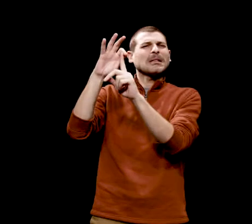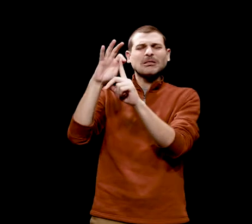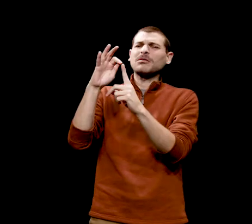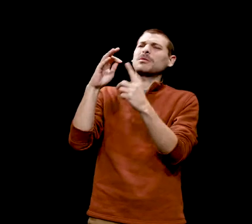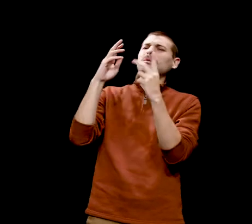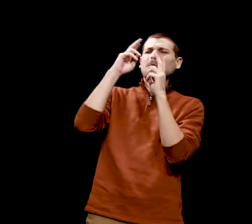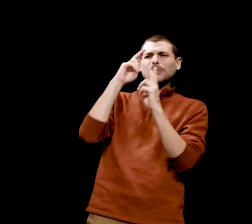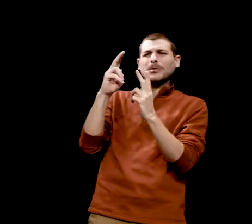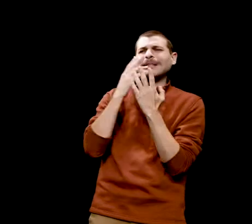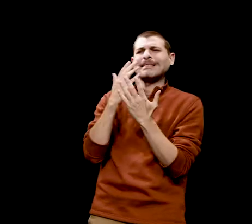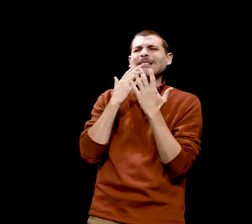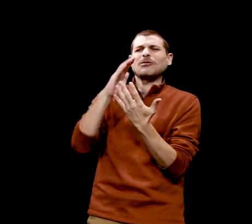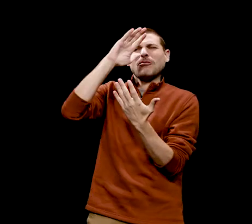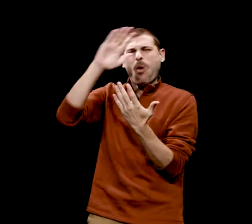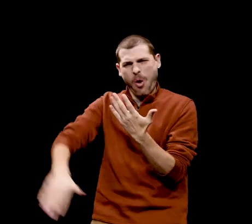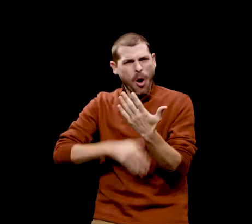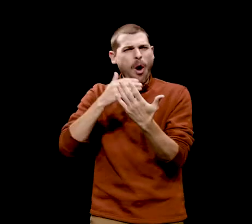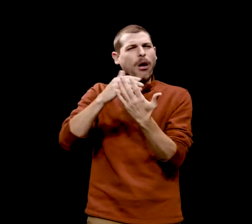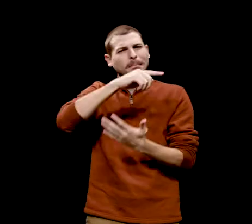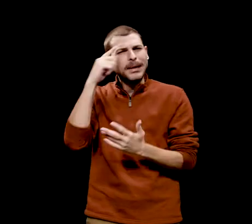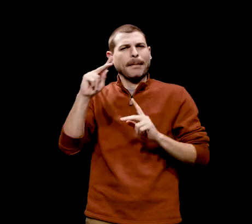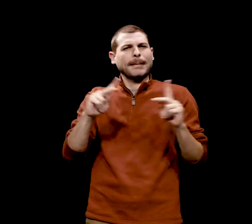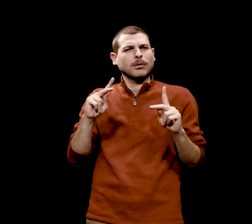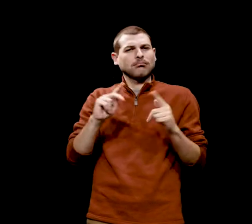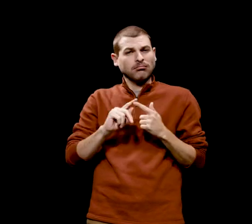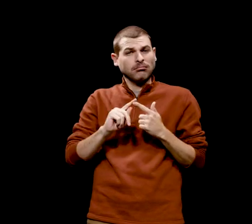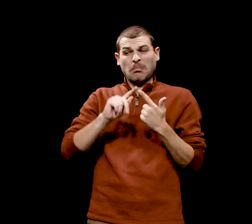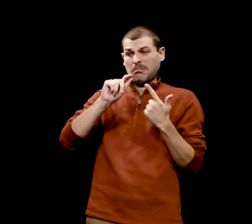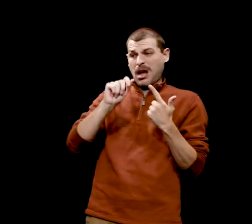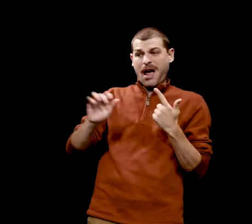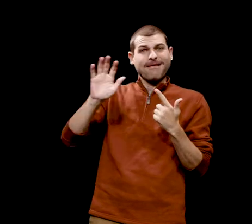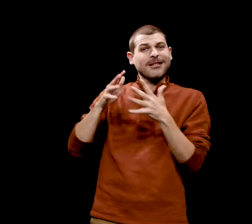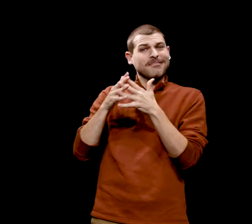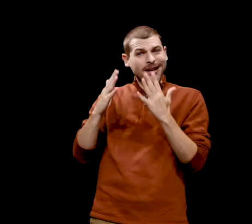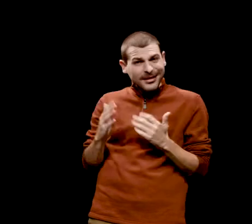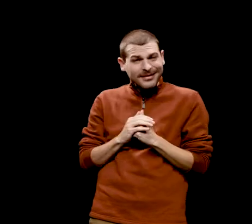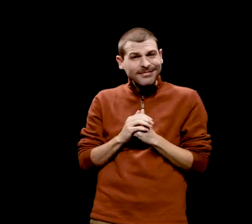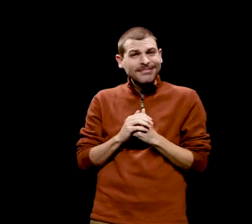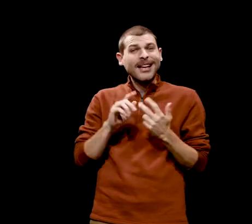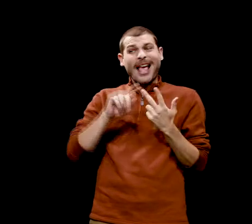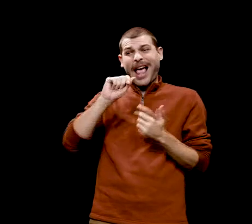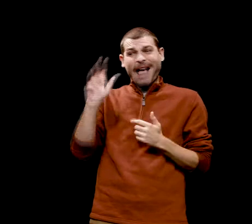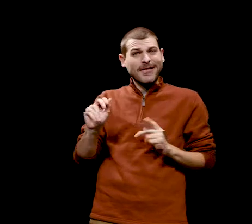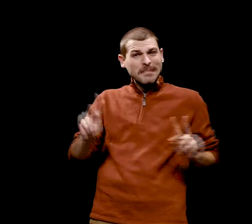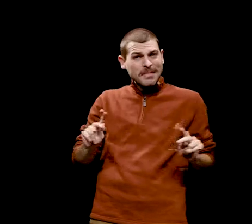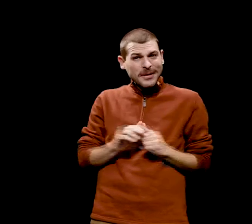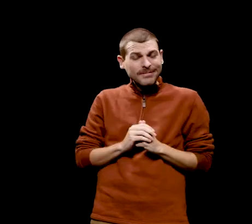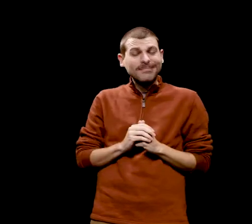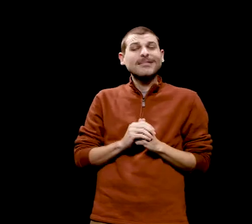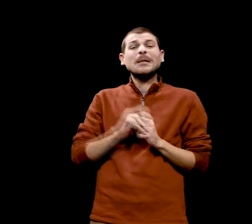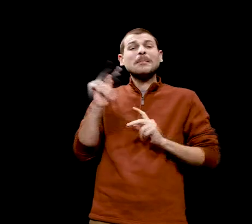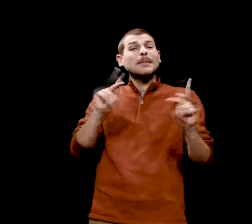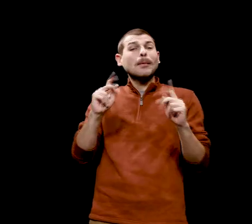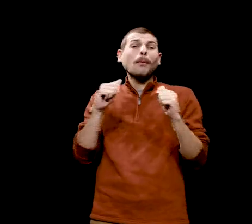particular order to all Black people, African Americans, Africans, immigrants,